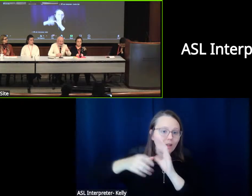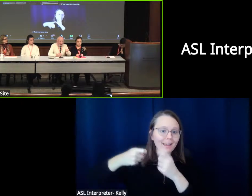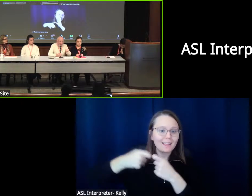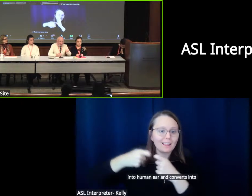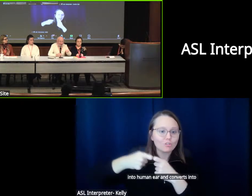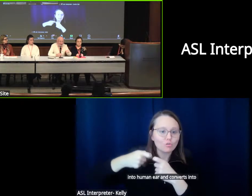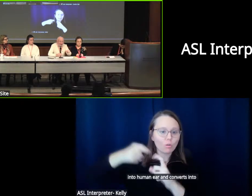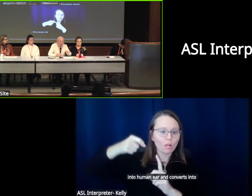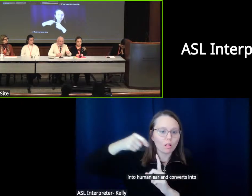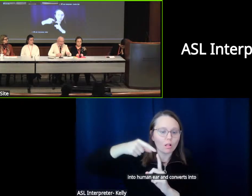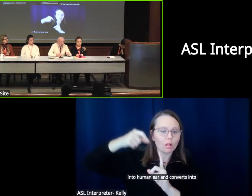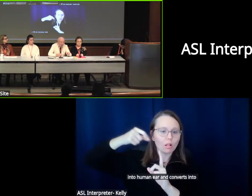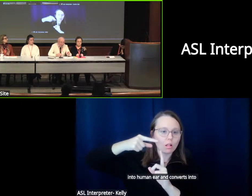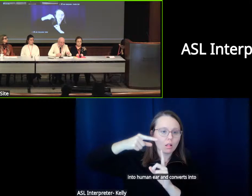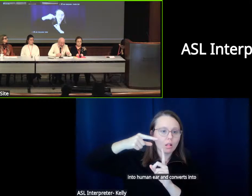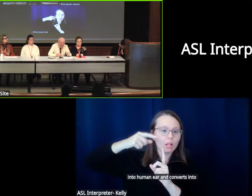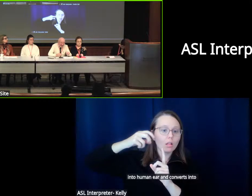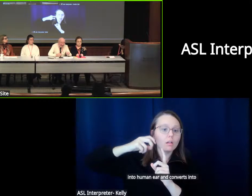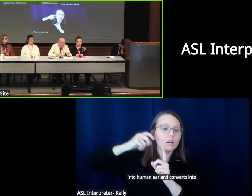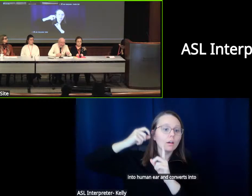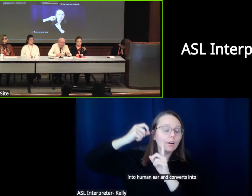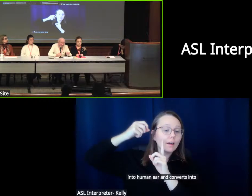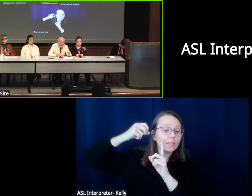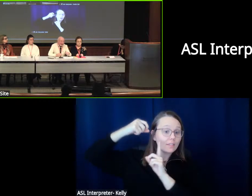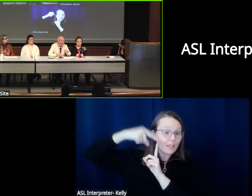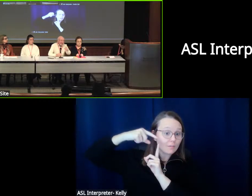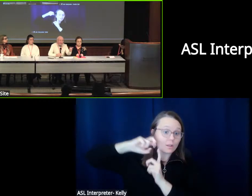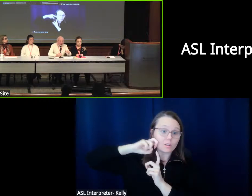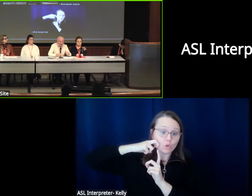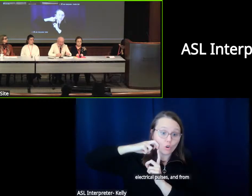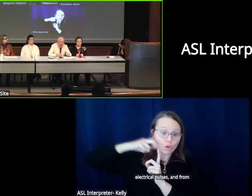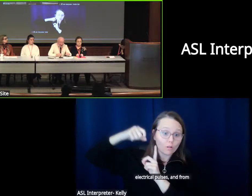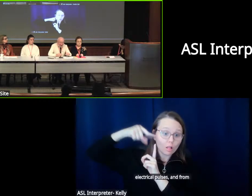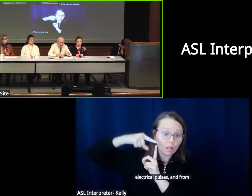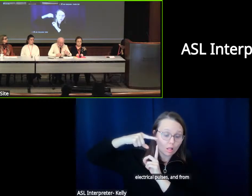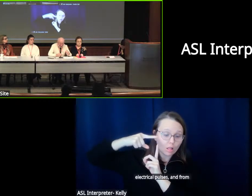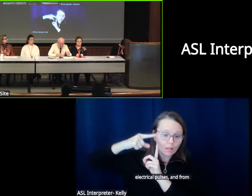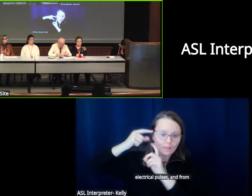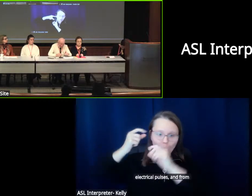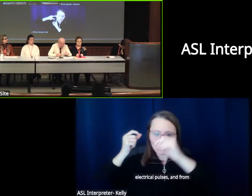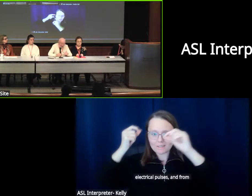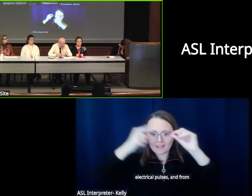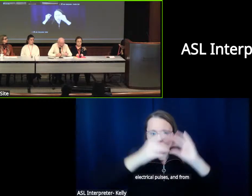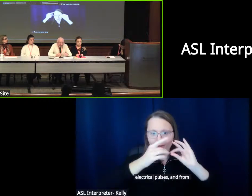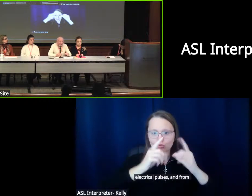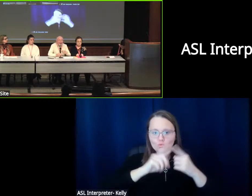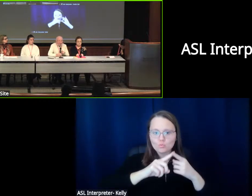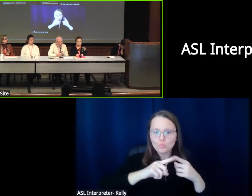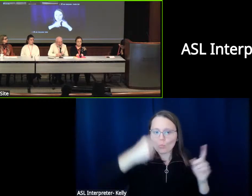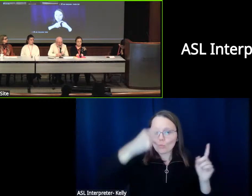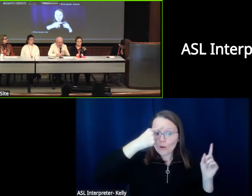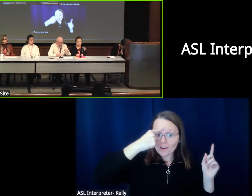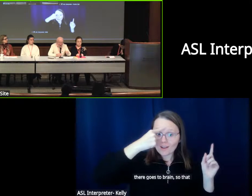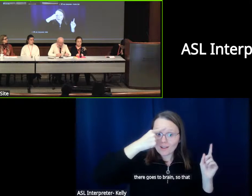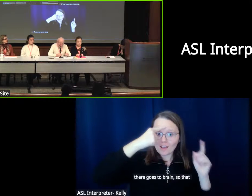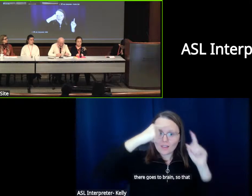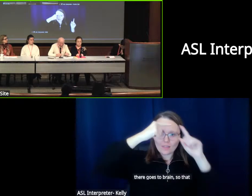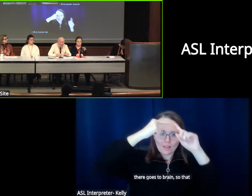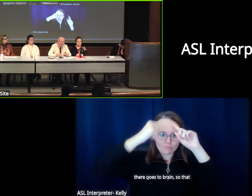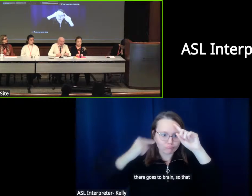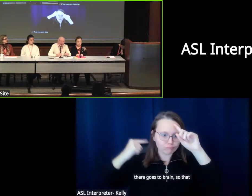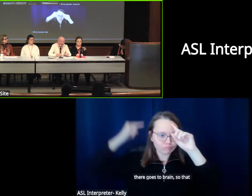and through nerve goes to brain. That's everybody can hear, including myself when I had my